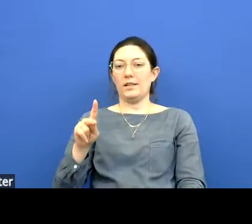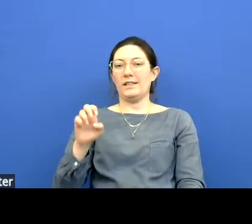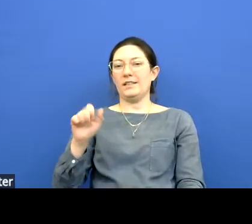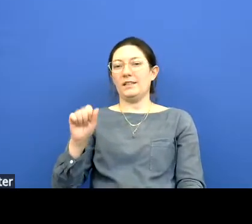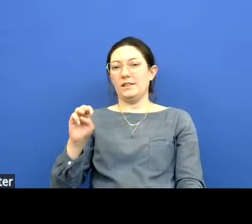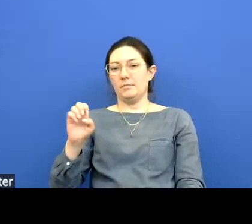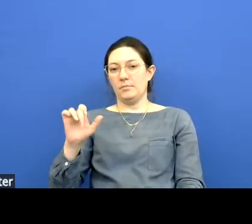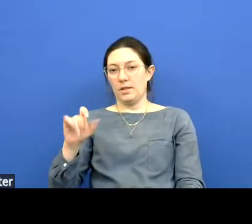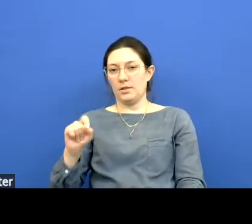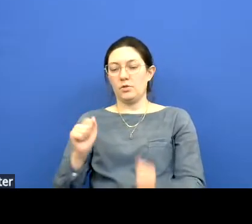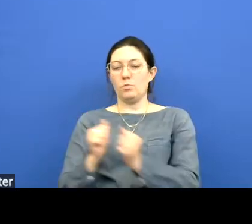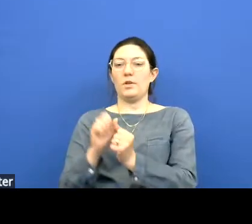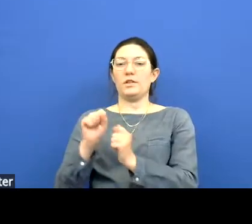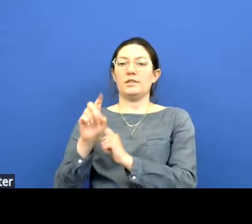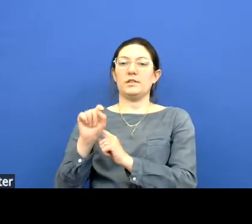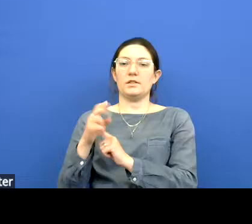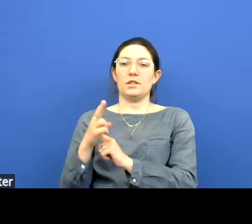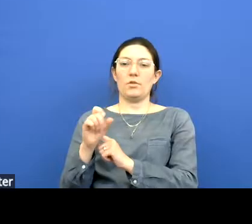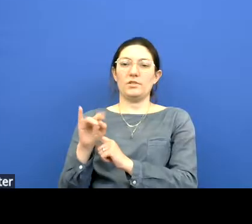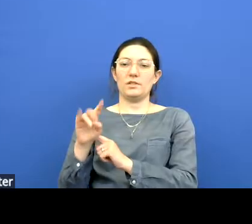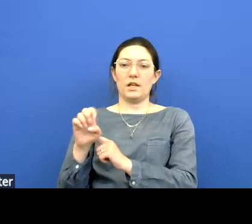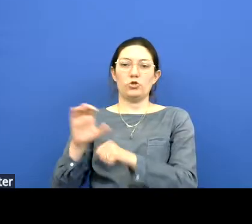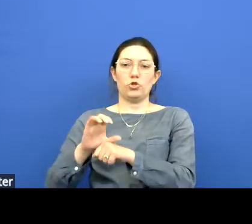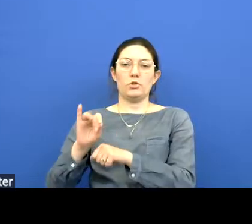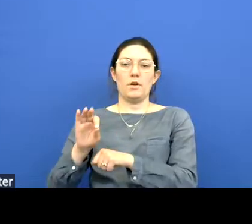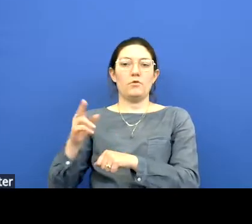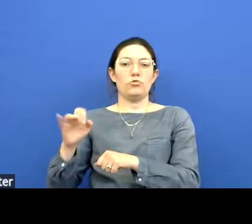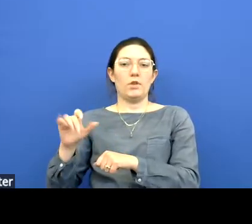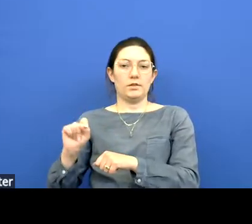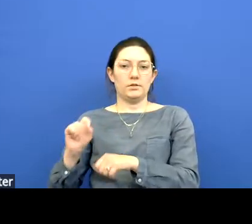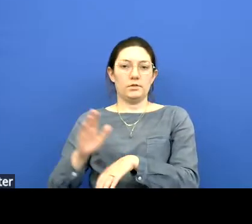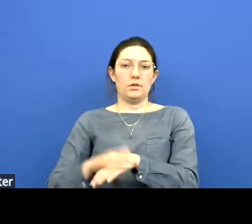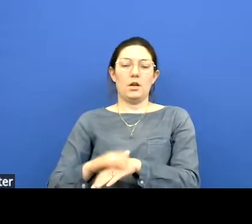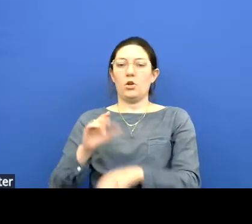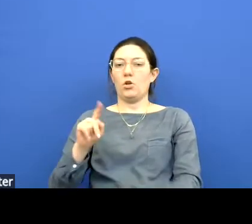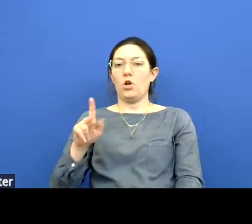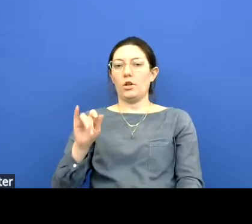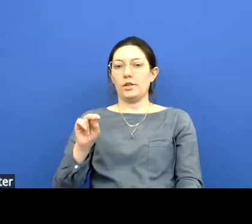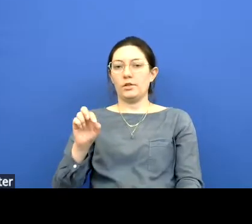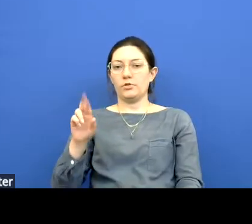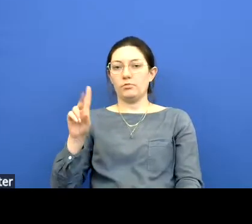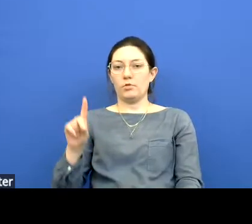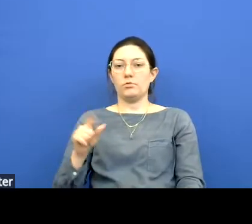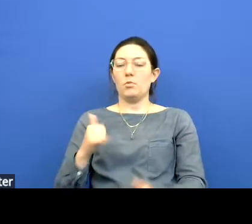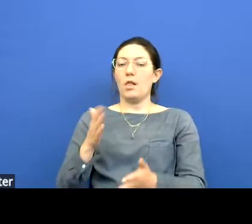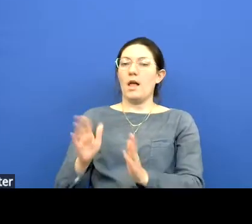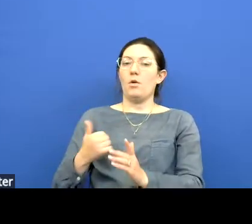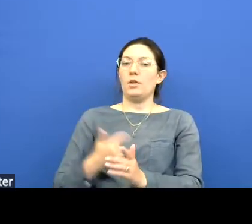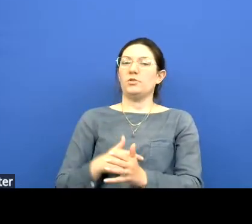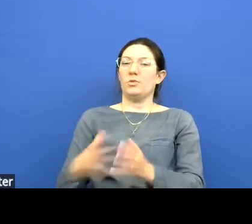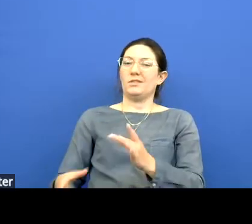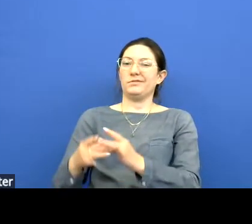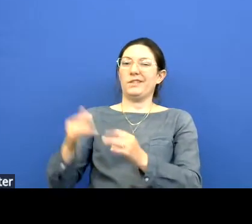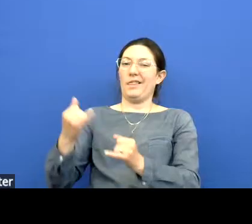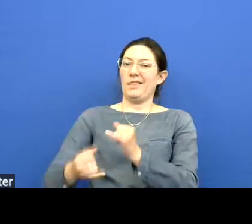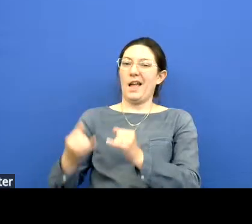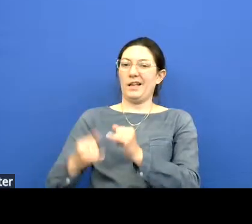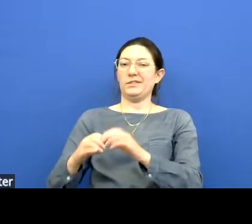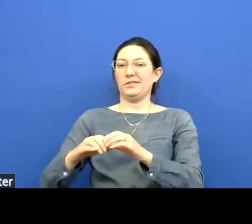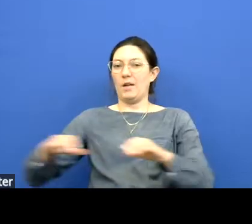Church of Christ on Calkins Road. Second. So this will allow us to complete the last section of sidewalk that